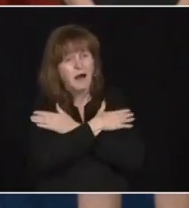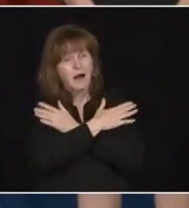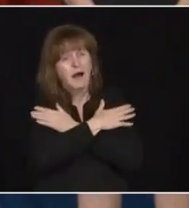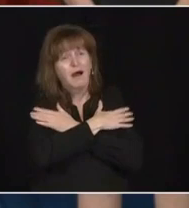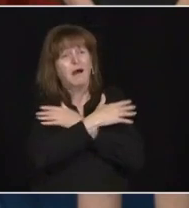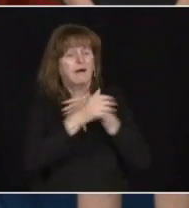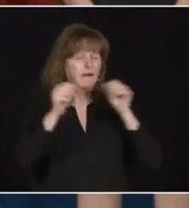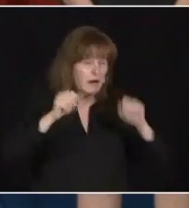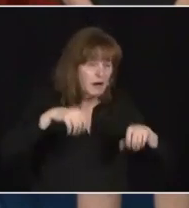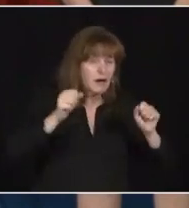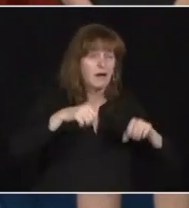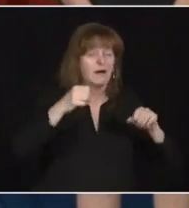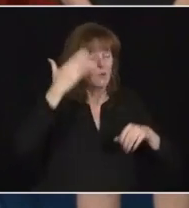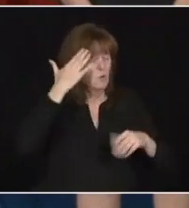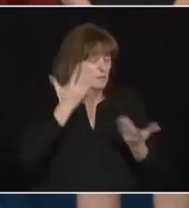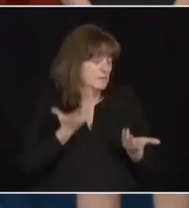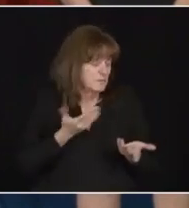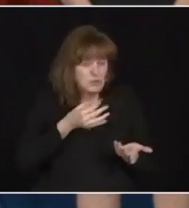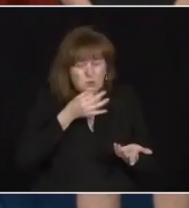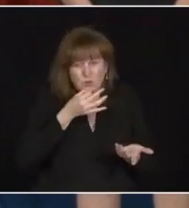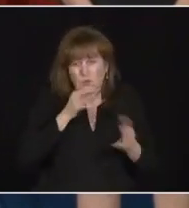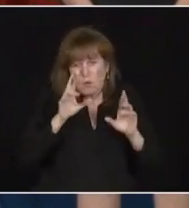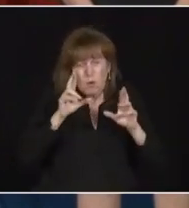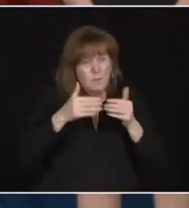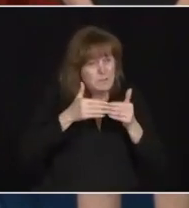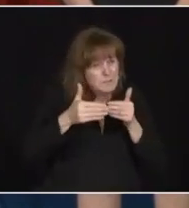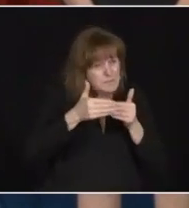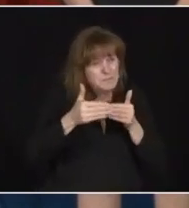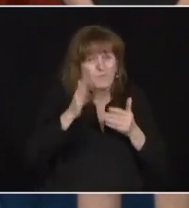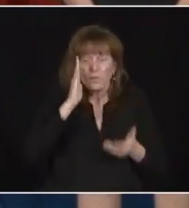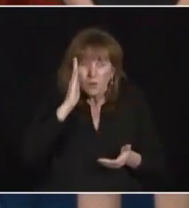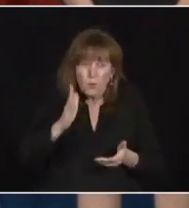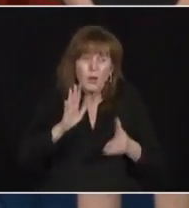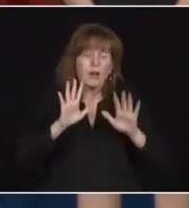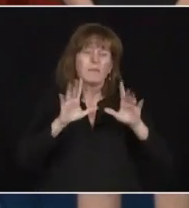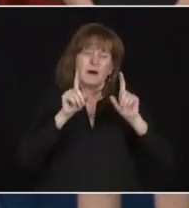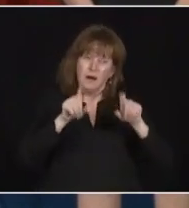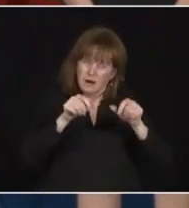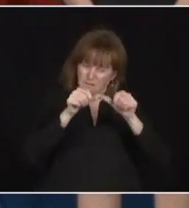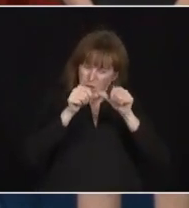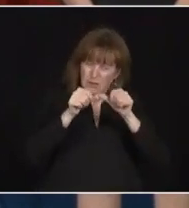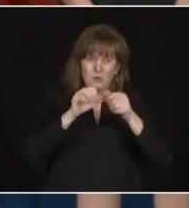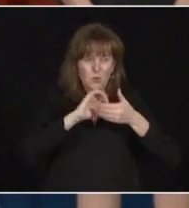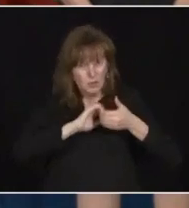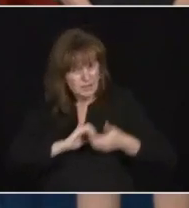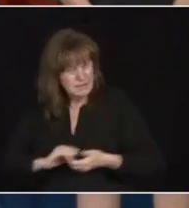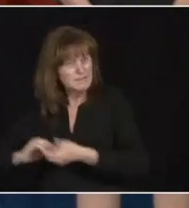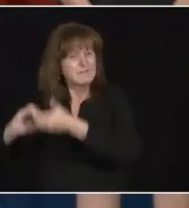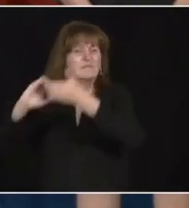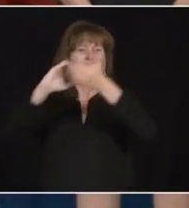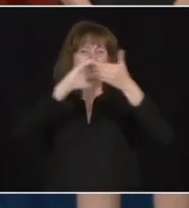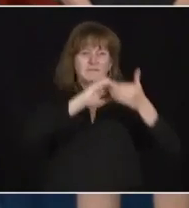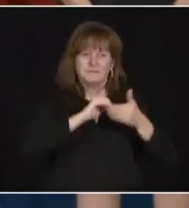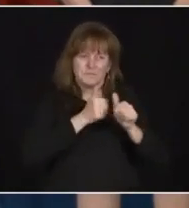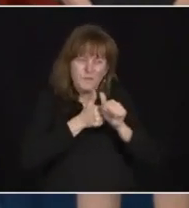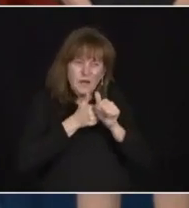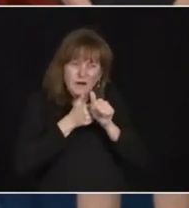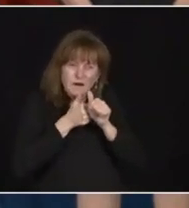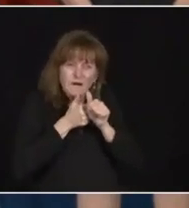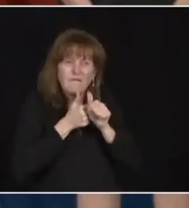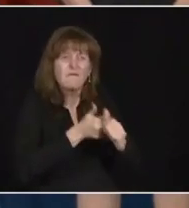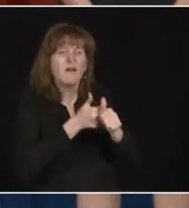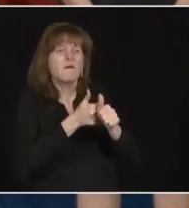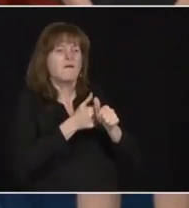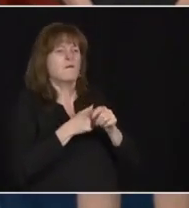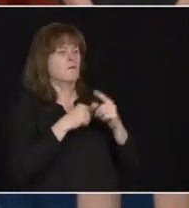then we're going to get that moving as quickly as possible. So let's just keep working on reducing the numbers. And the quicker we do that,